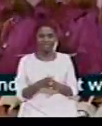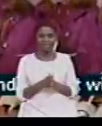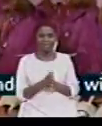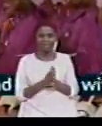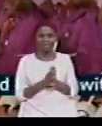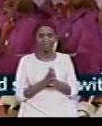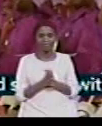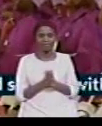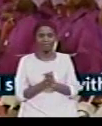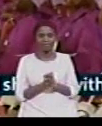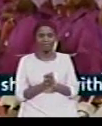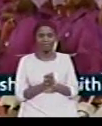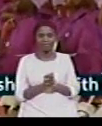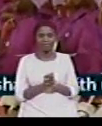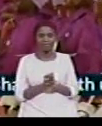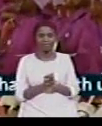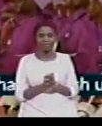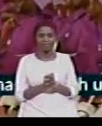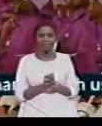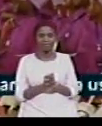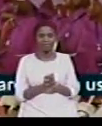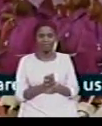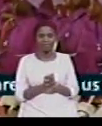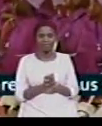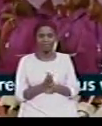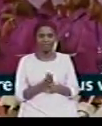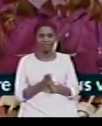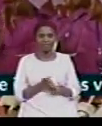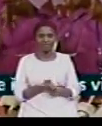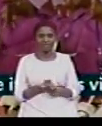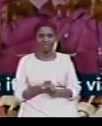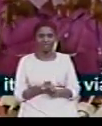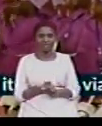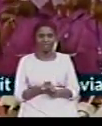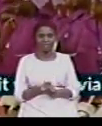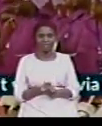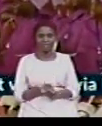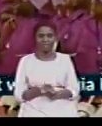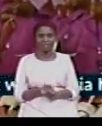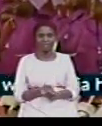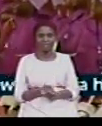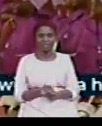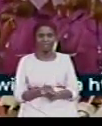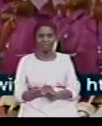Yenuano abribina o chichiri ne sin afi pofri mo a oti se